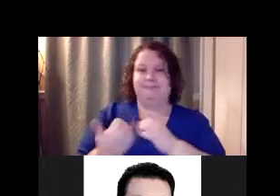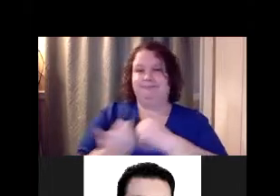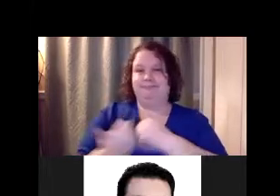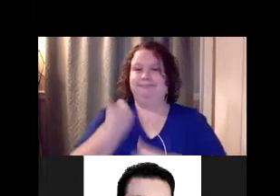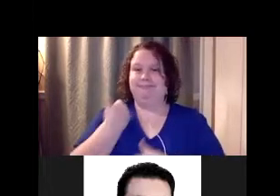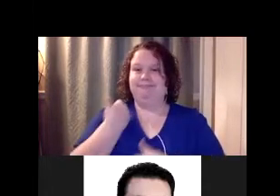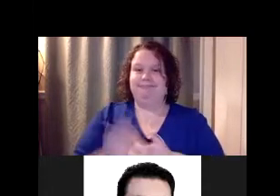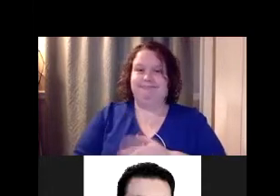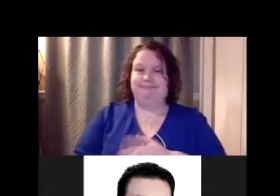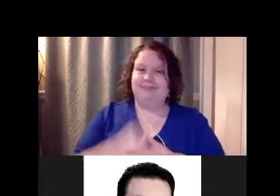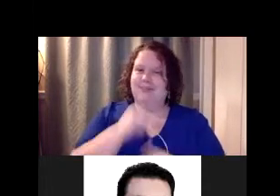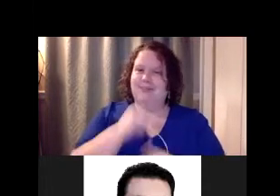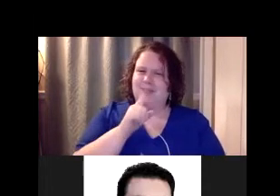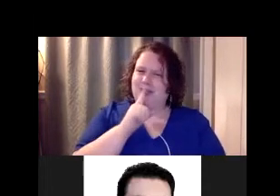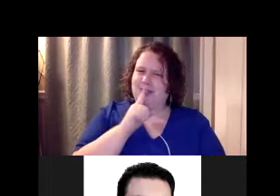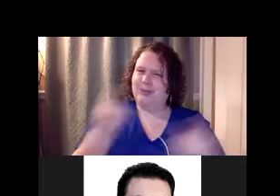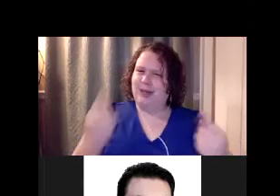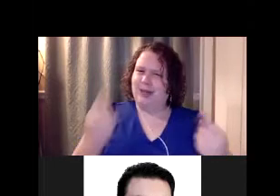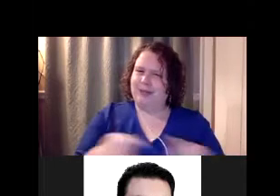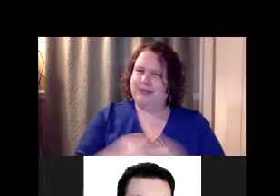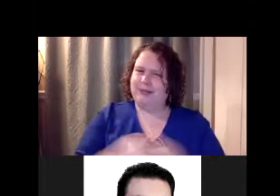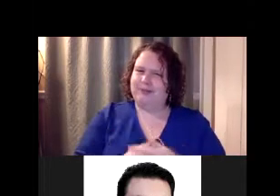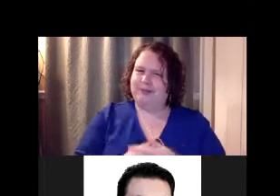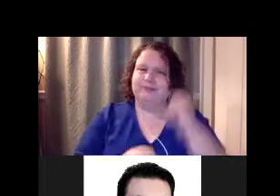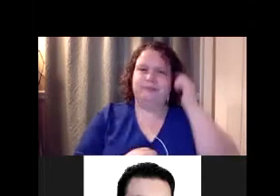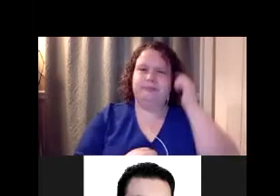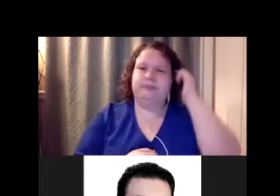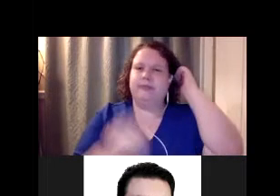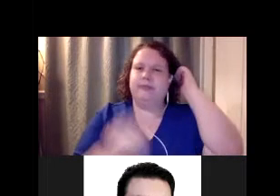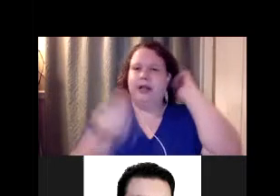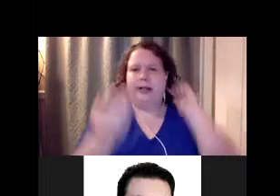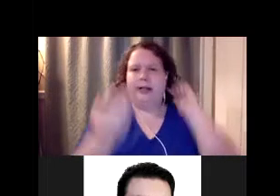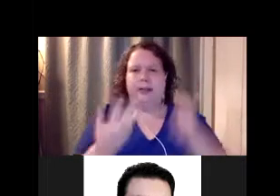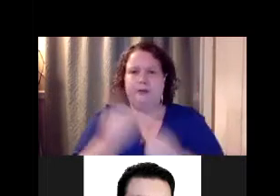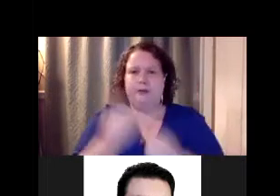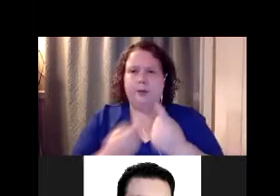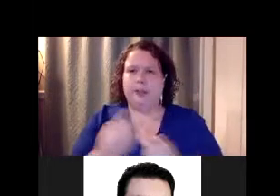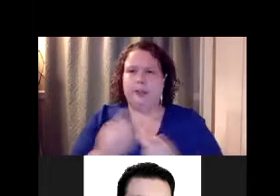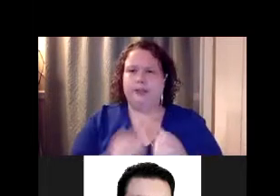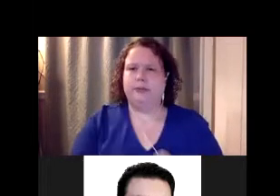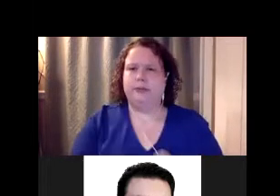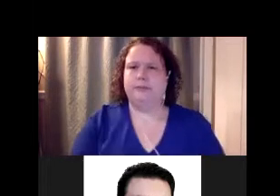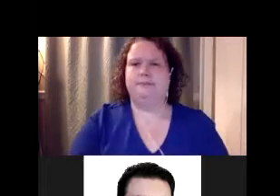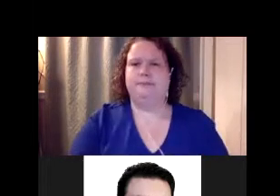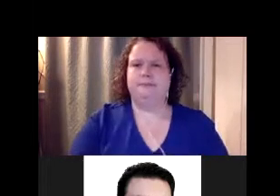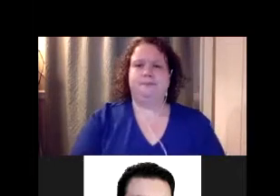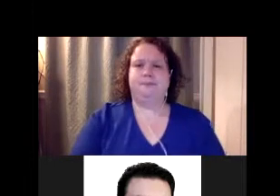not sure what was happening there, but let me know if you have any questions.